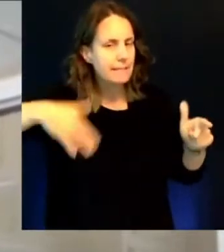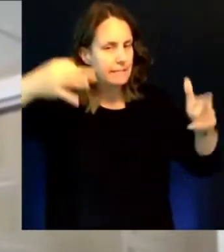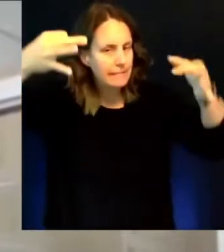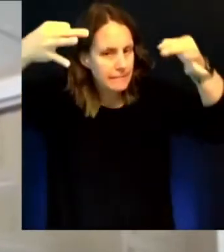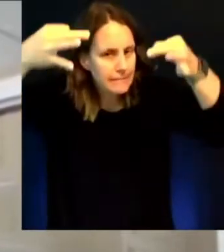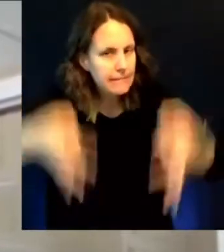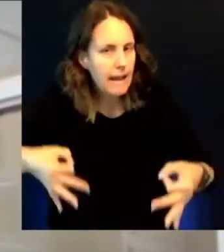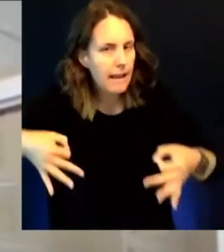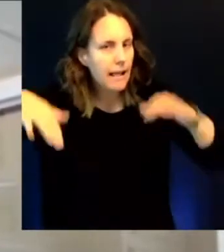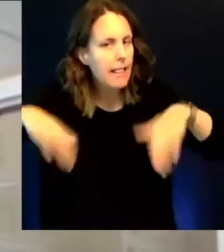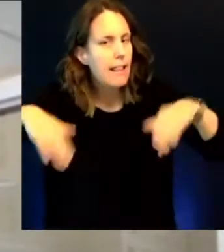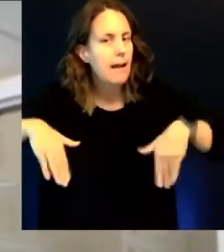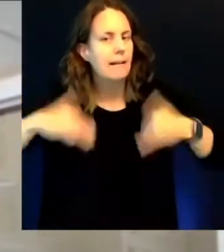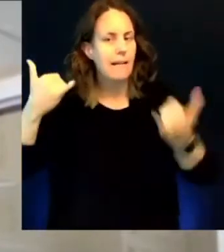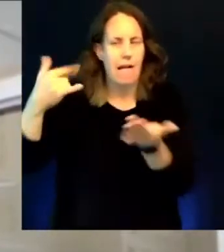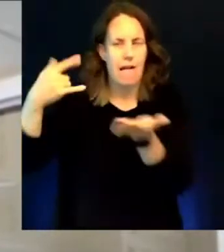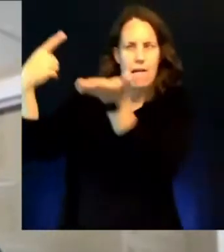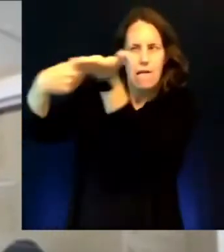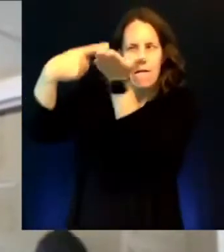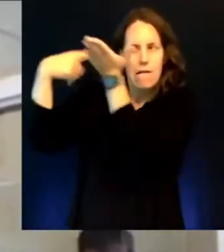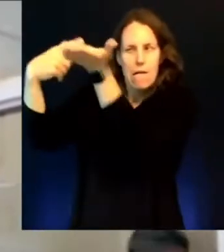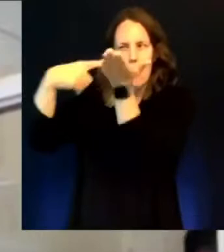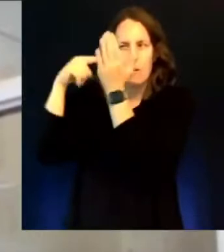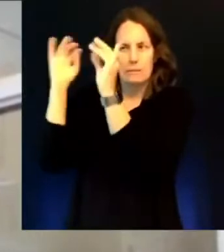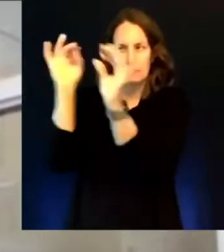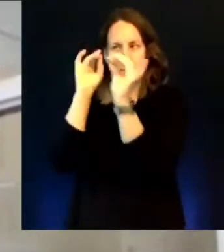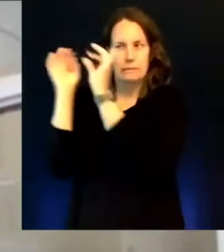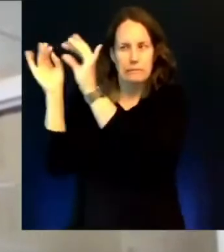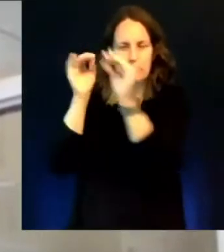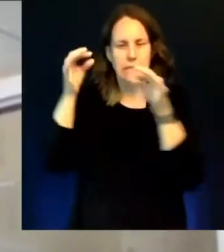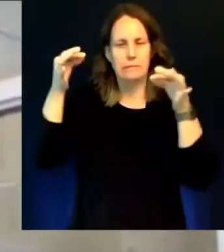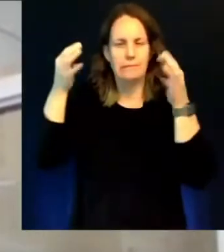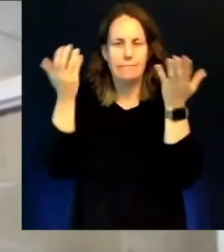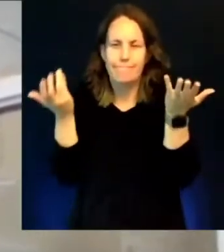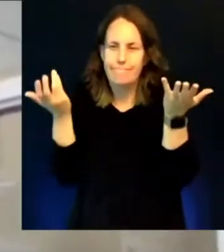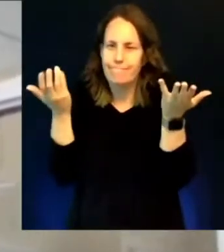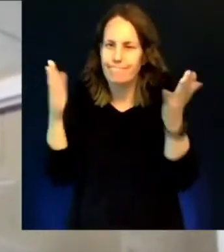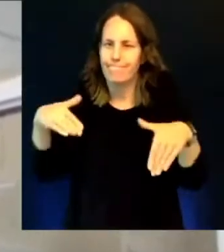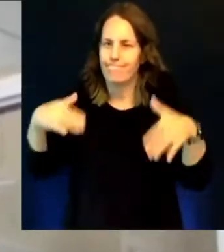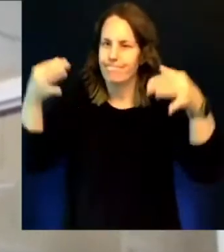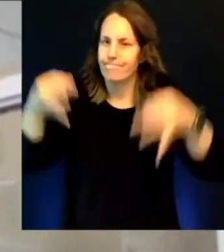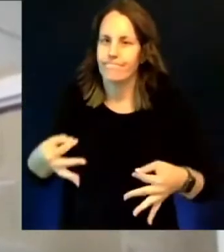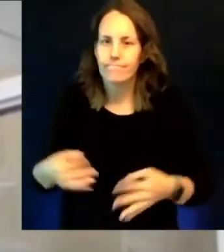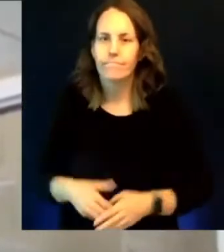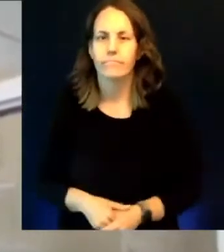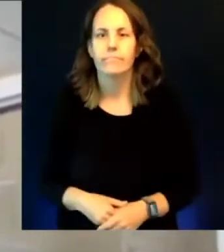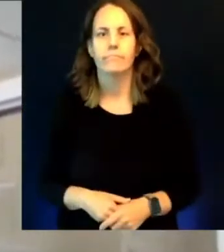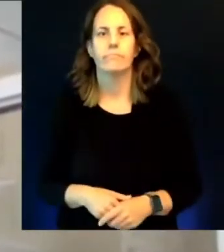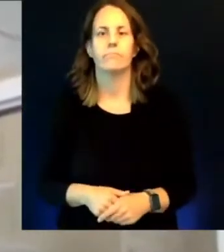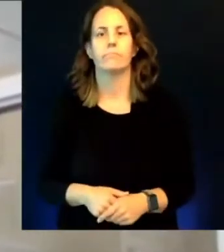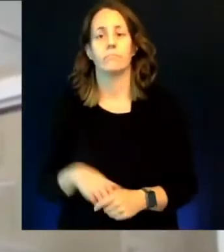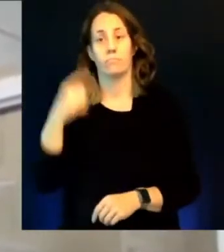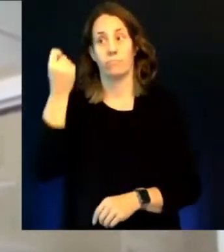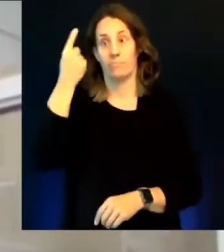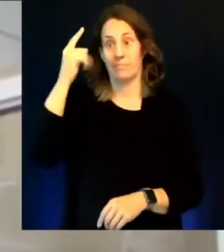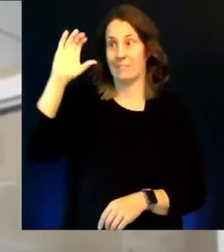the ACIP, which makes recommendations, and then authorized by the FDA. So a lot of discussion and a lot of news